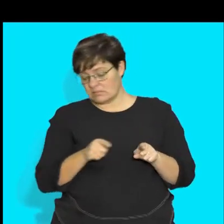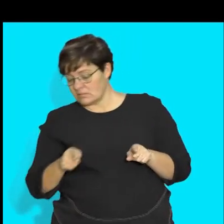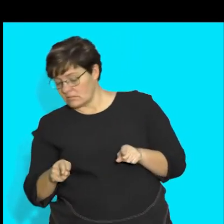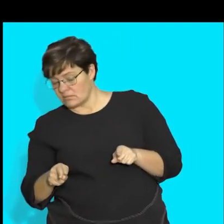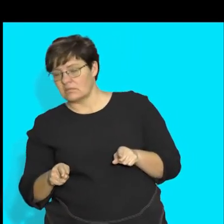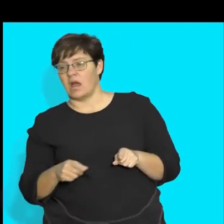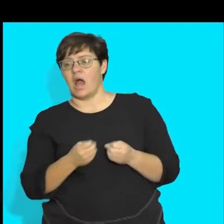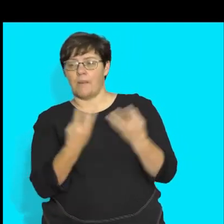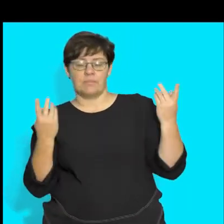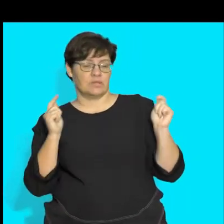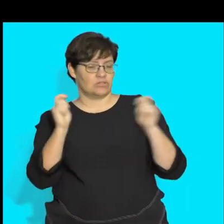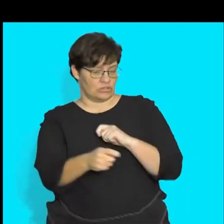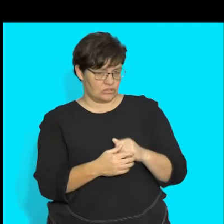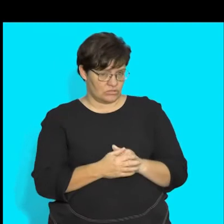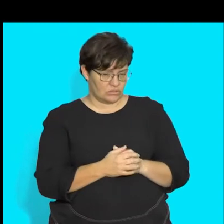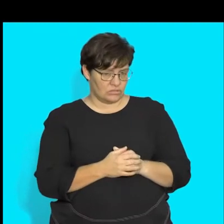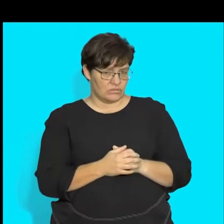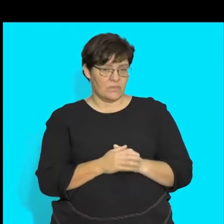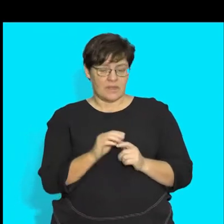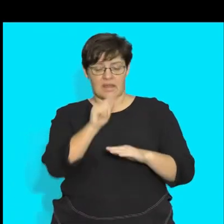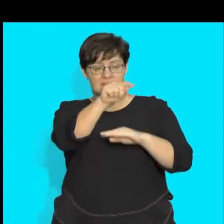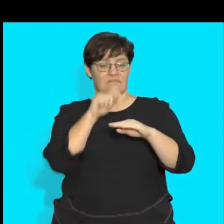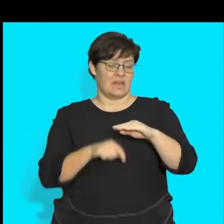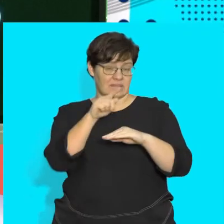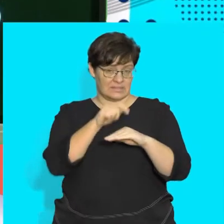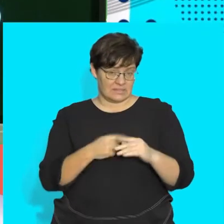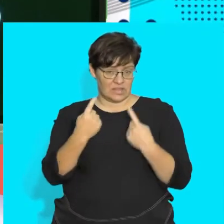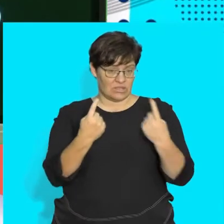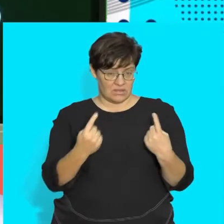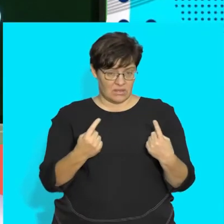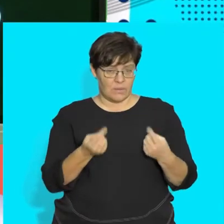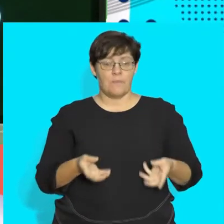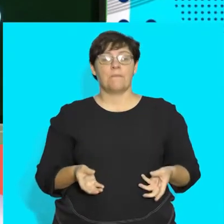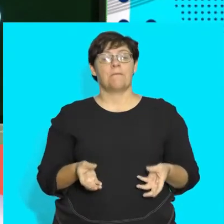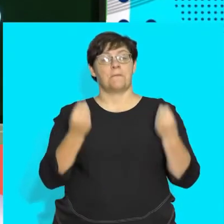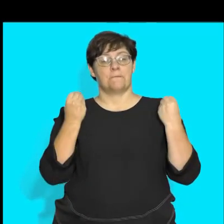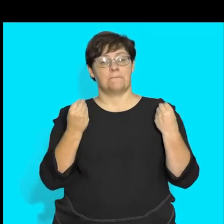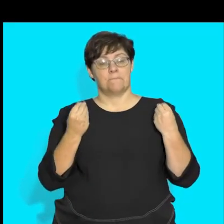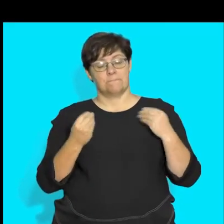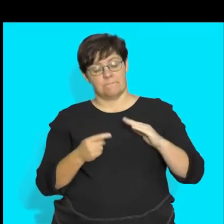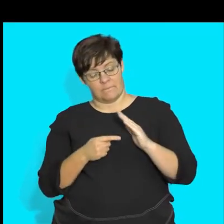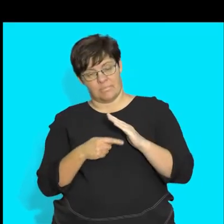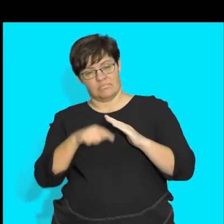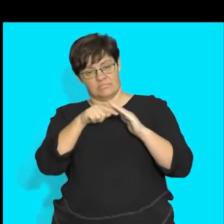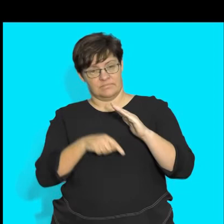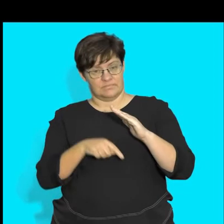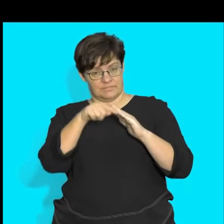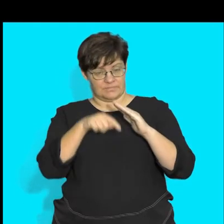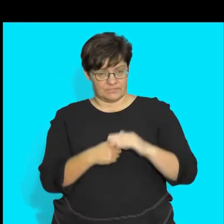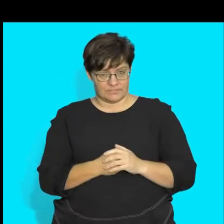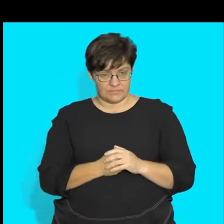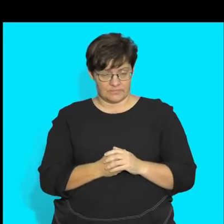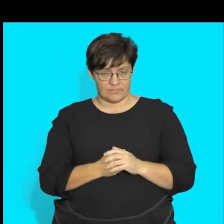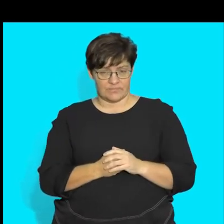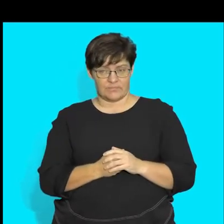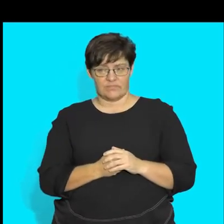and I'm just going to go and divide those two, and that's going to give me my gradient. Now, but I don't know if you guys